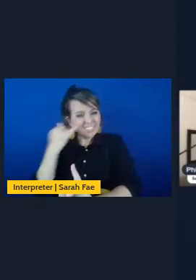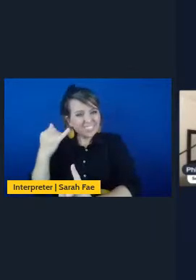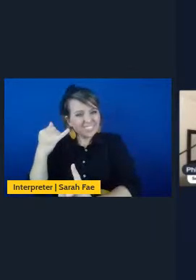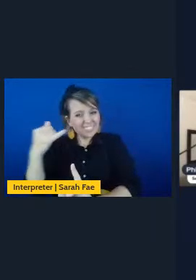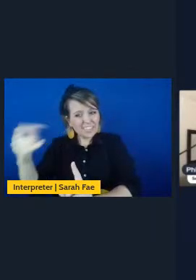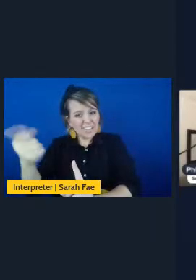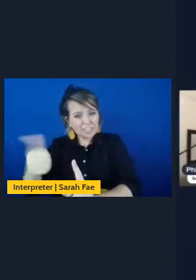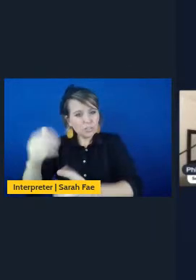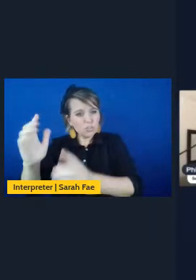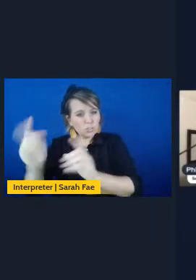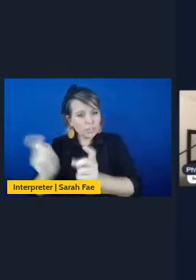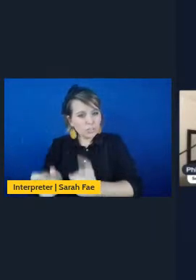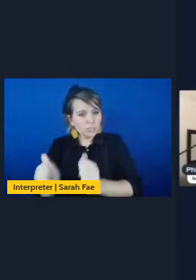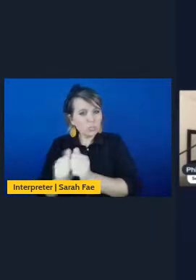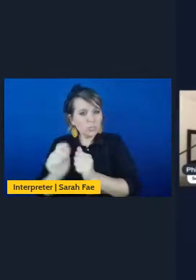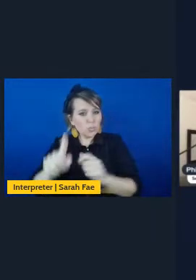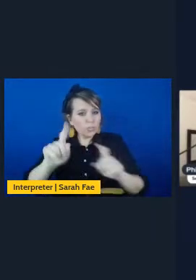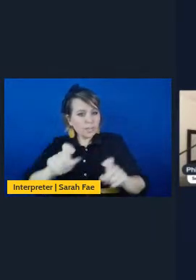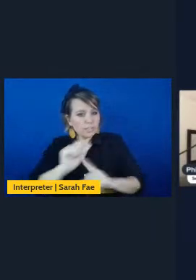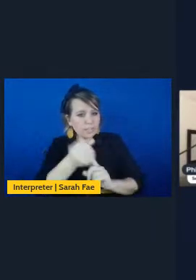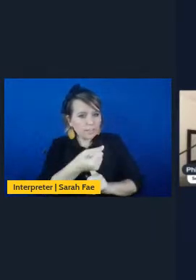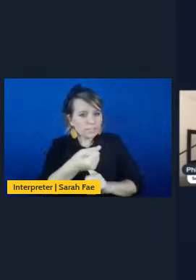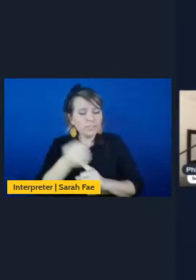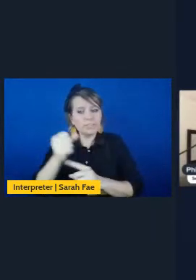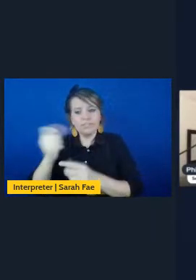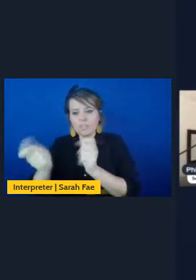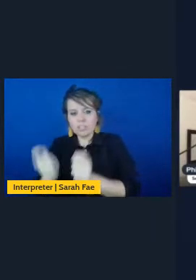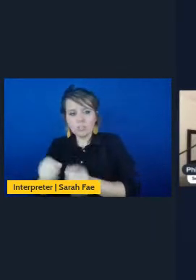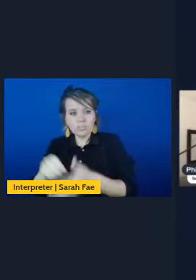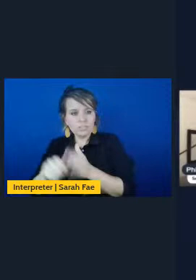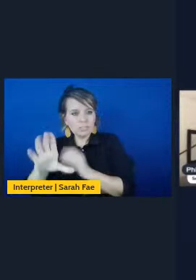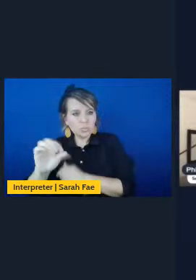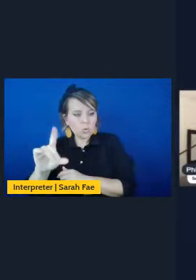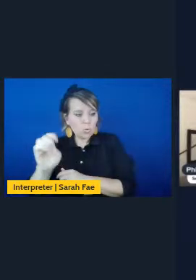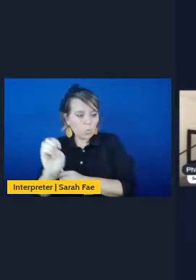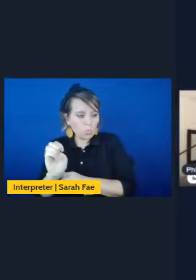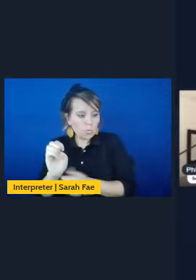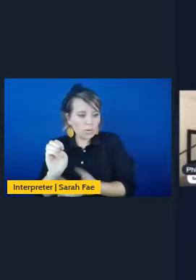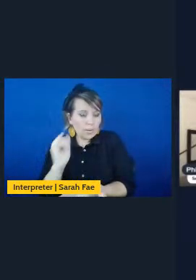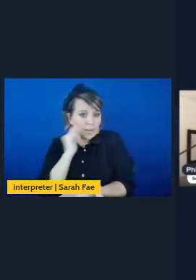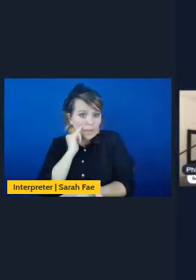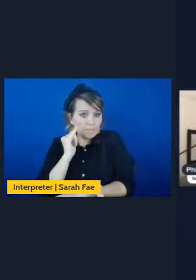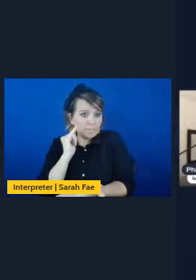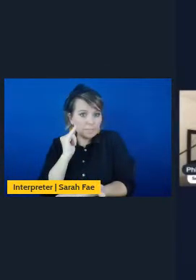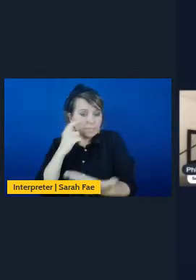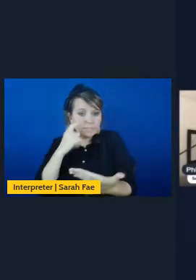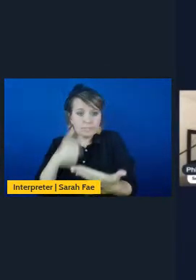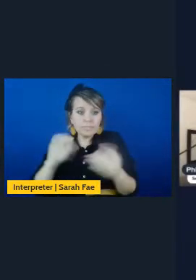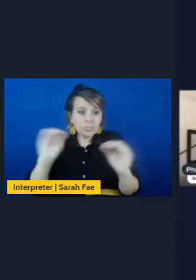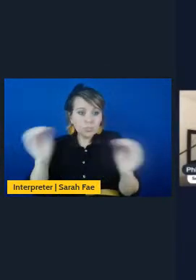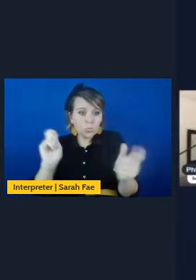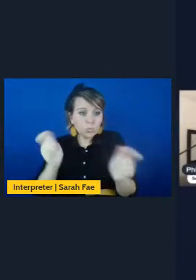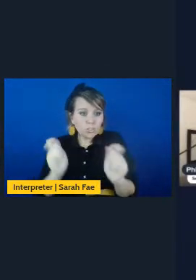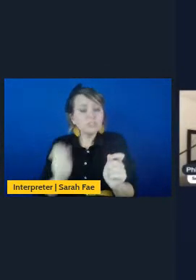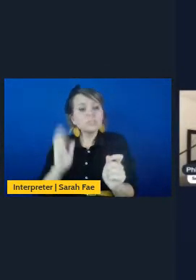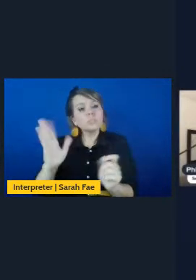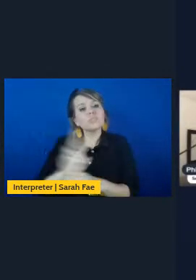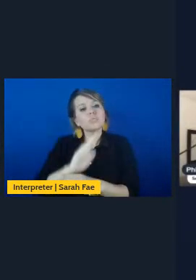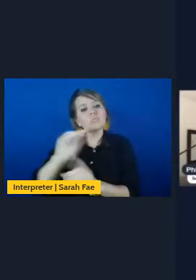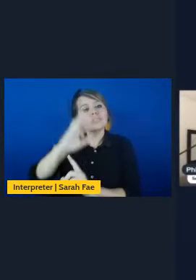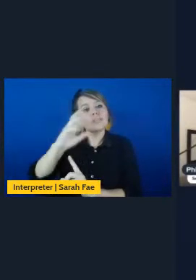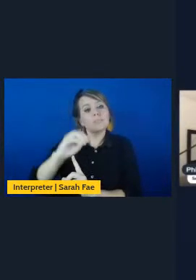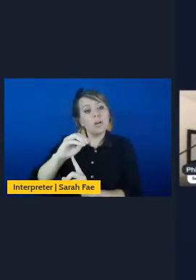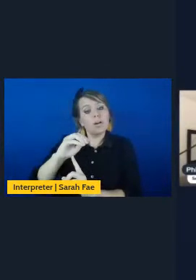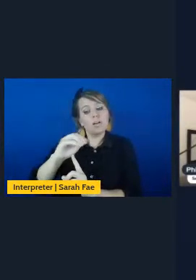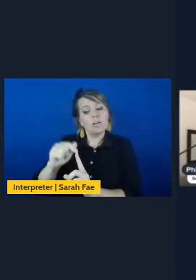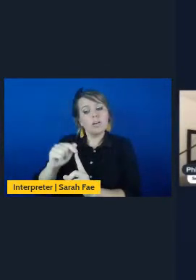actual code. And if it's a test that they detect no changes, then it uses a snapshot and it skips